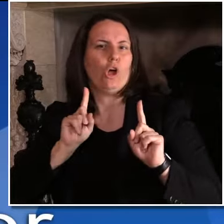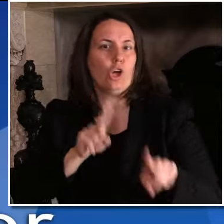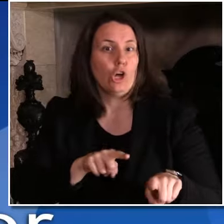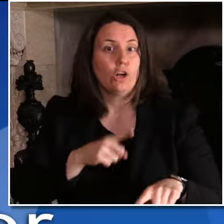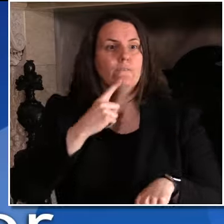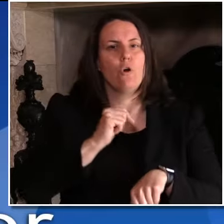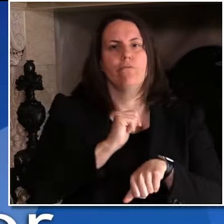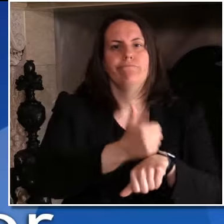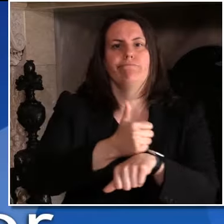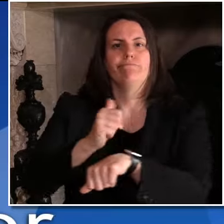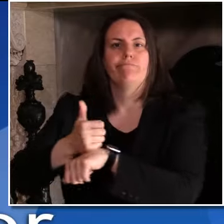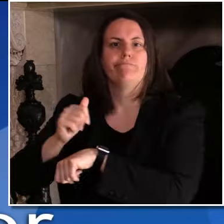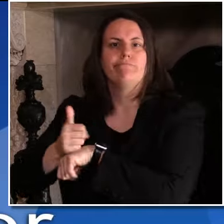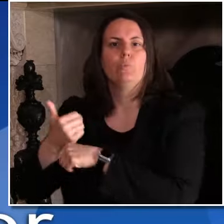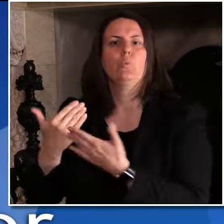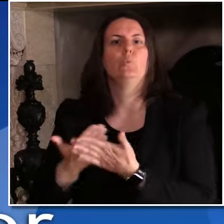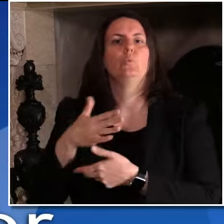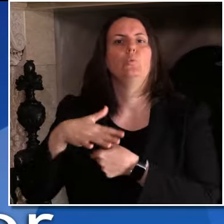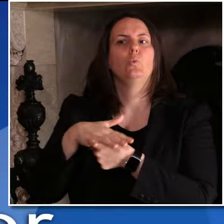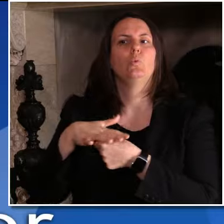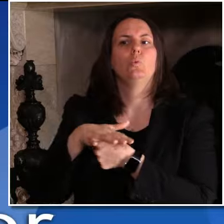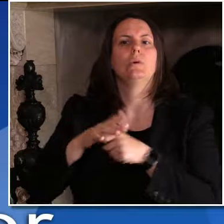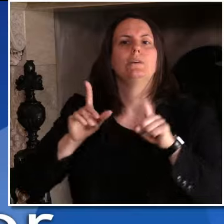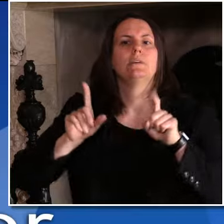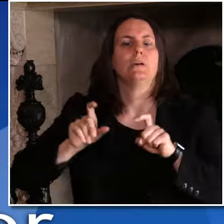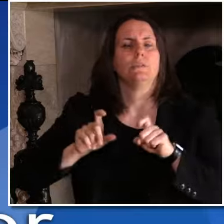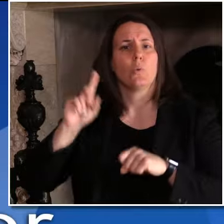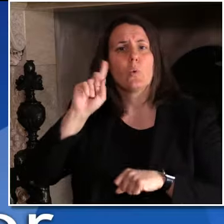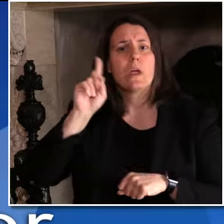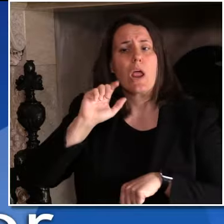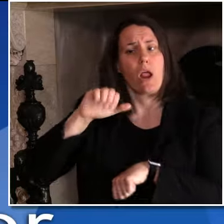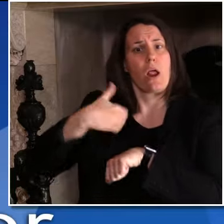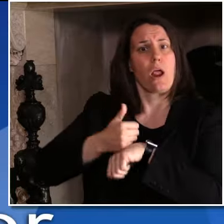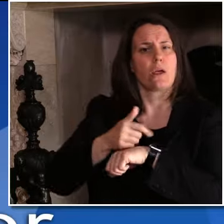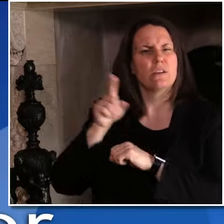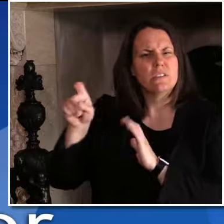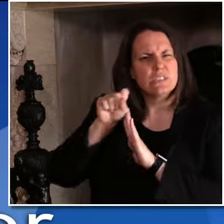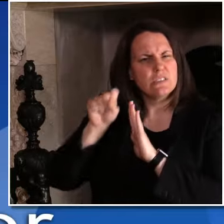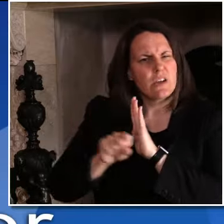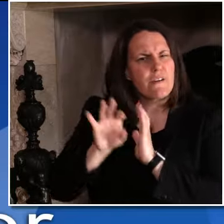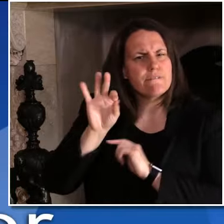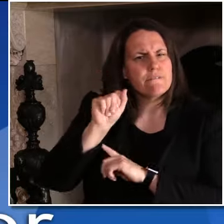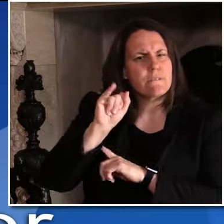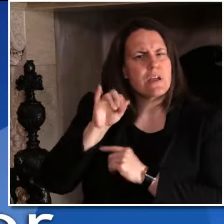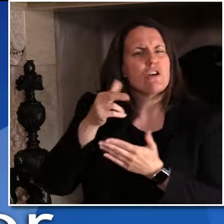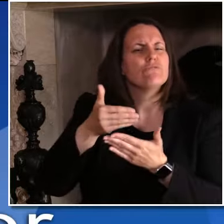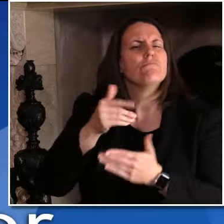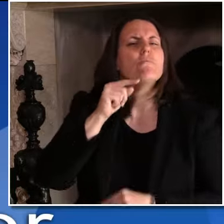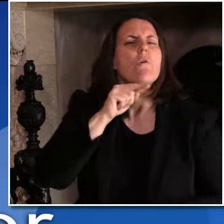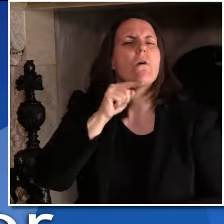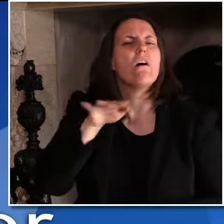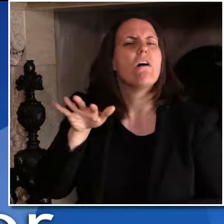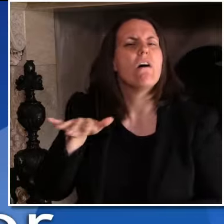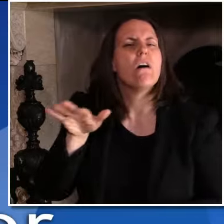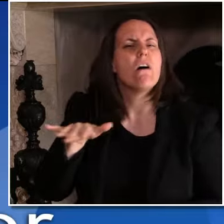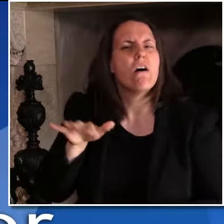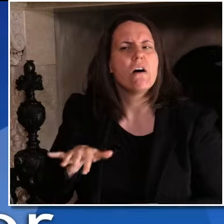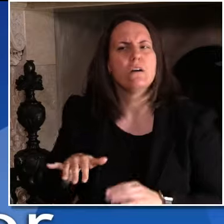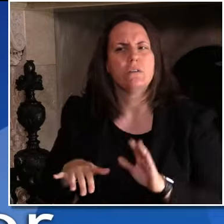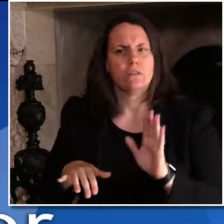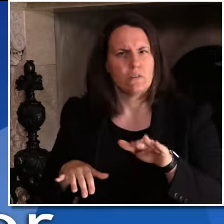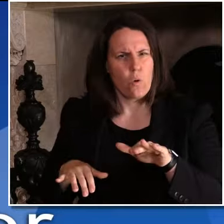state fairgrounds earlier today. My question is this. A lot in our area, central